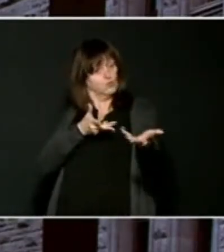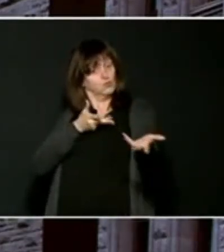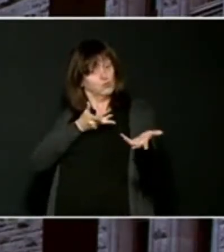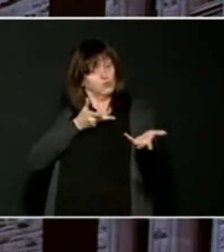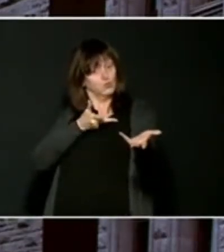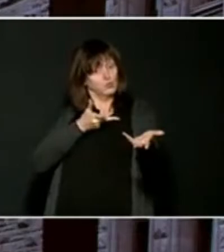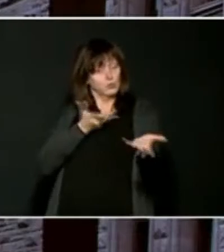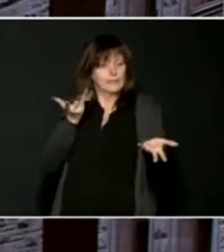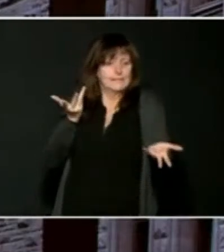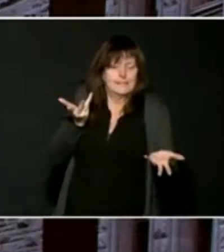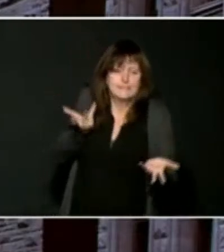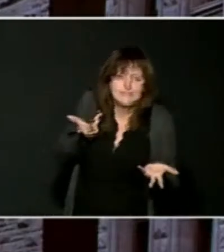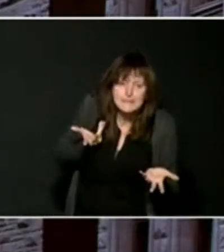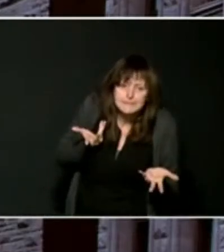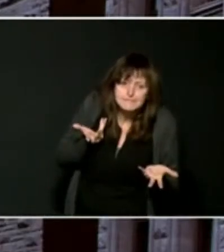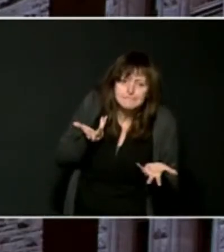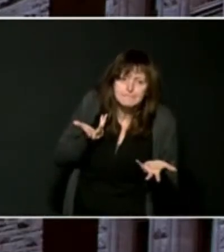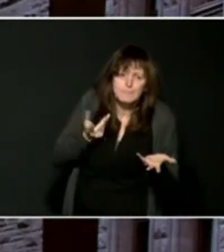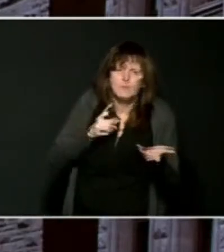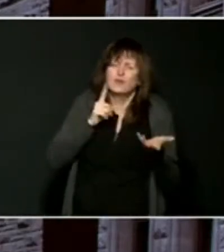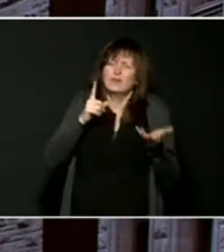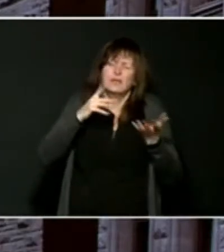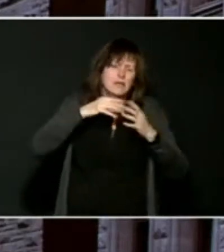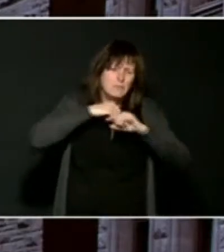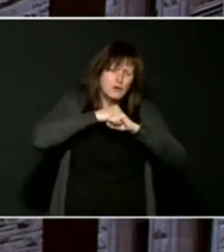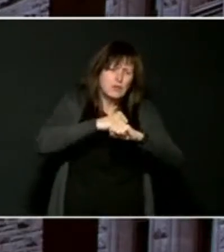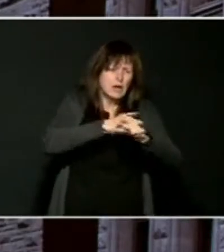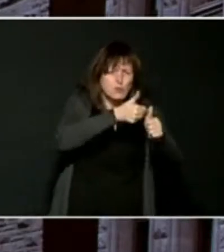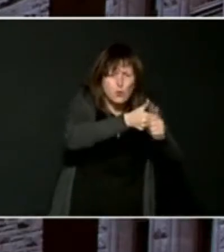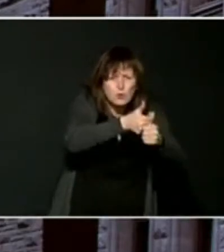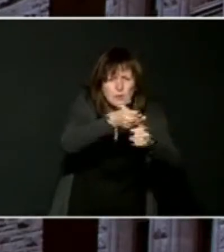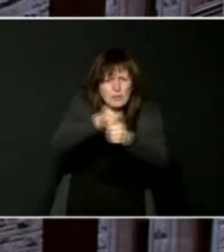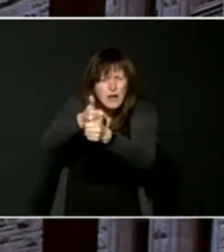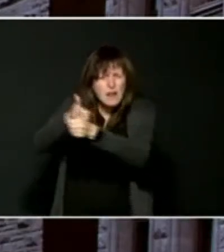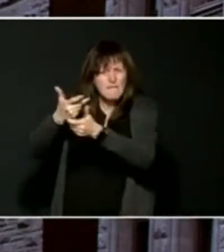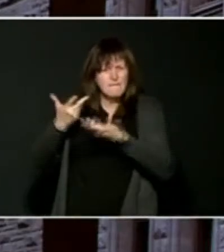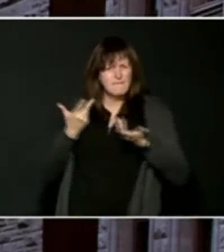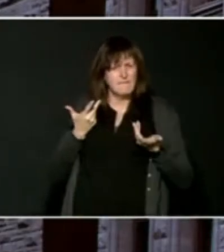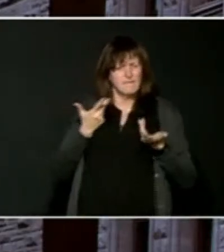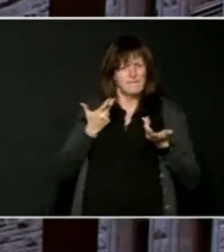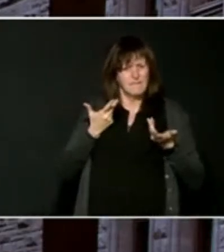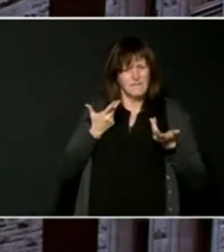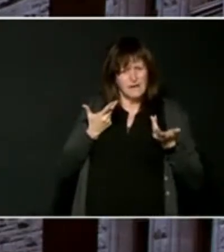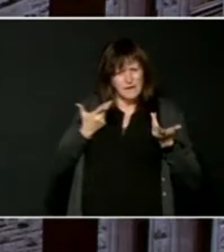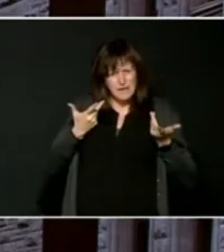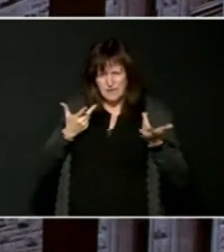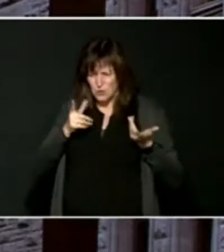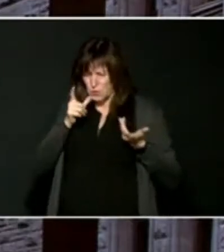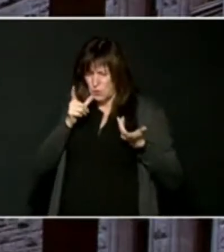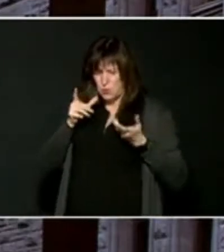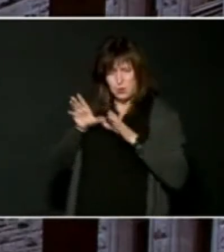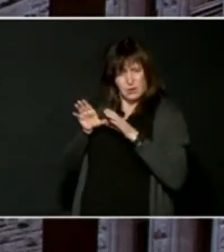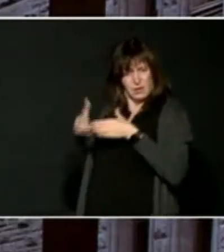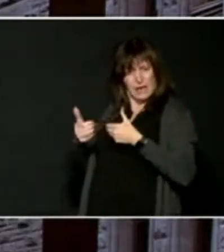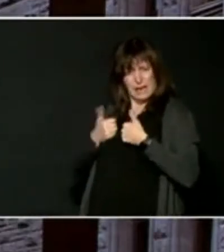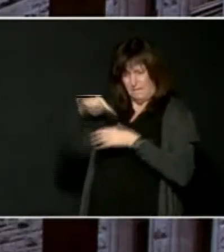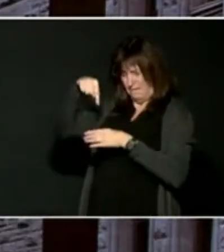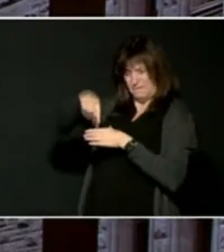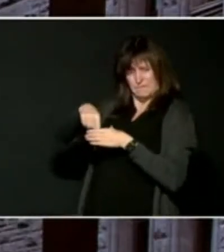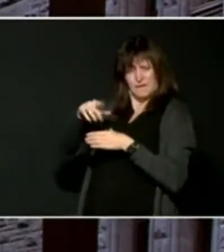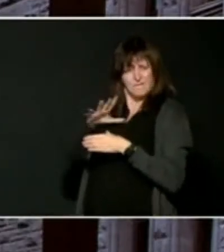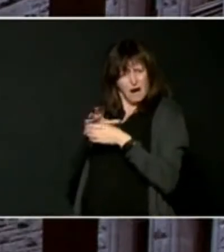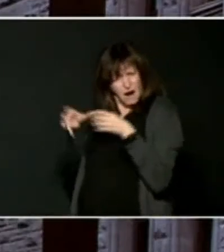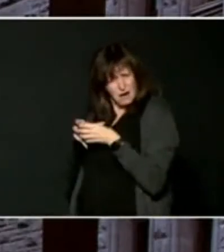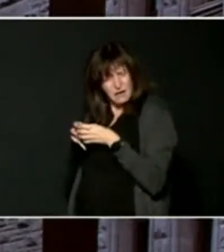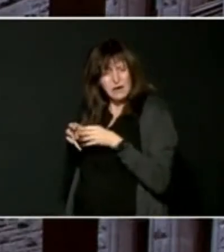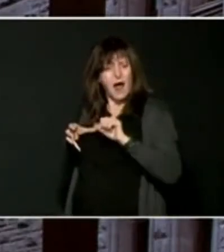and to protect yourself and the household, keep it with just your household in the home. And to do those things. So plan them out. You can still